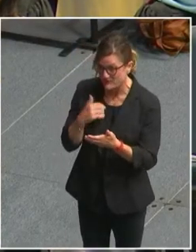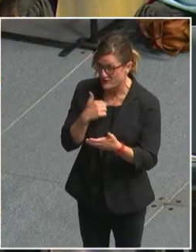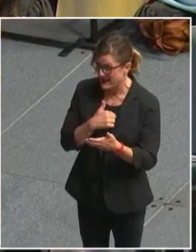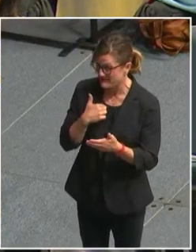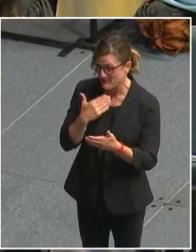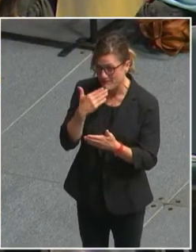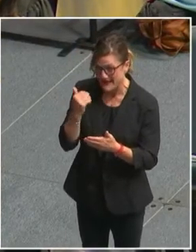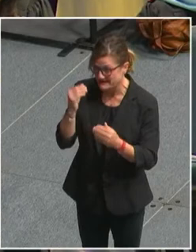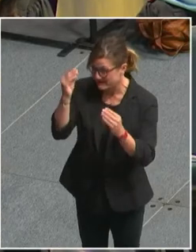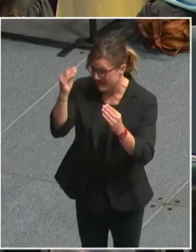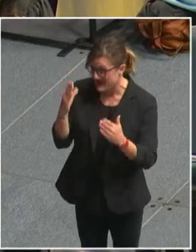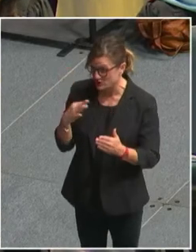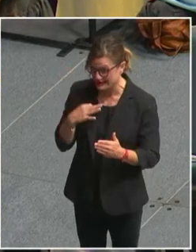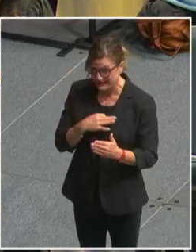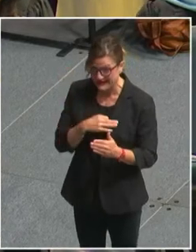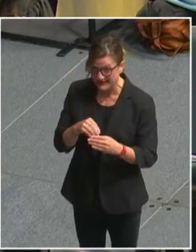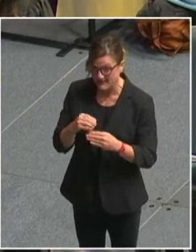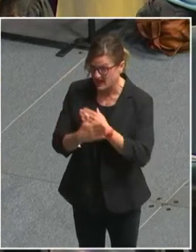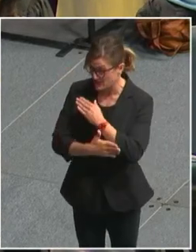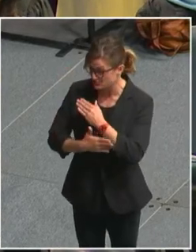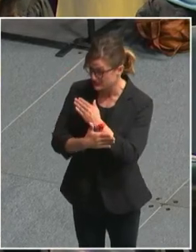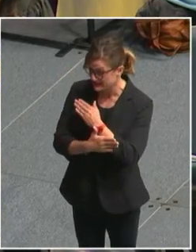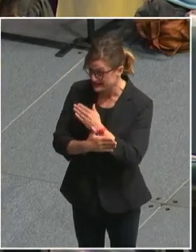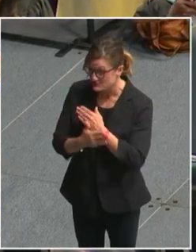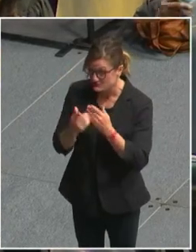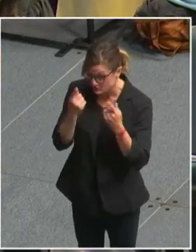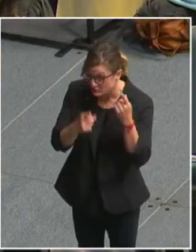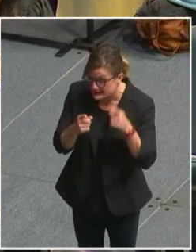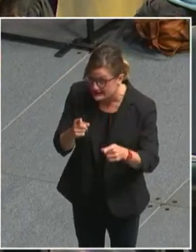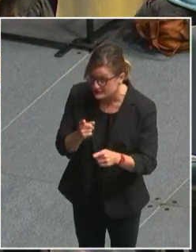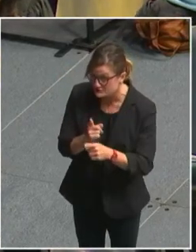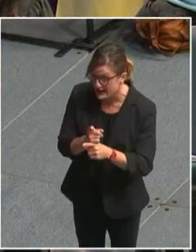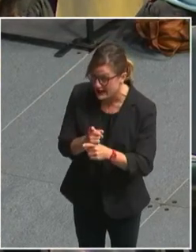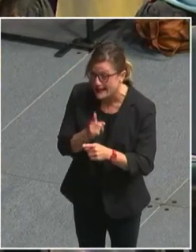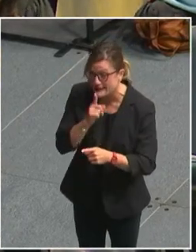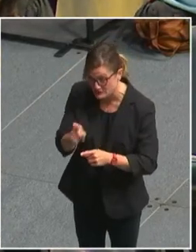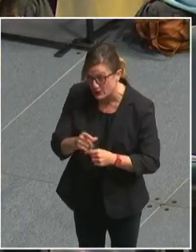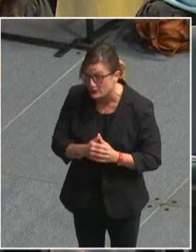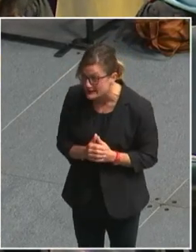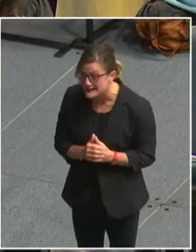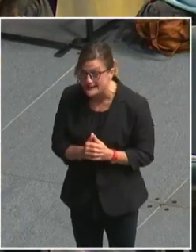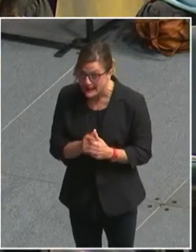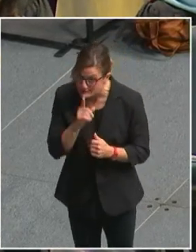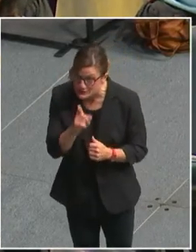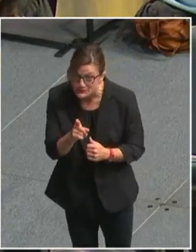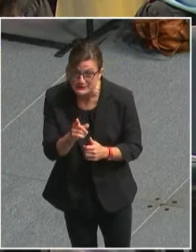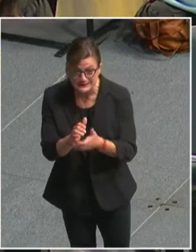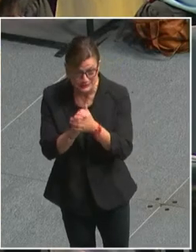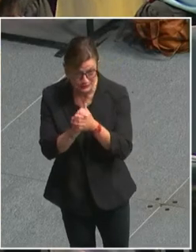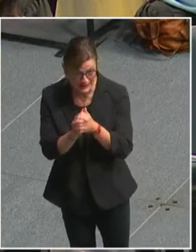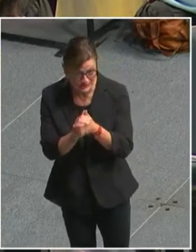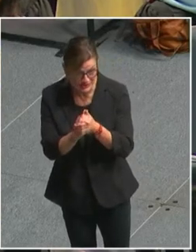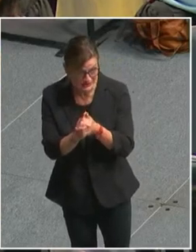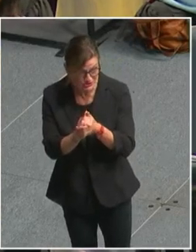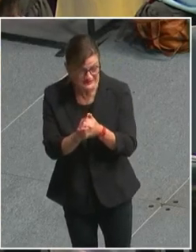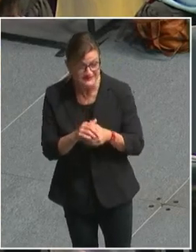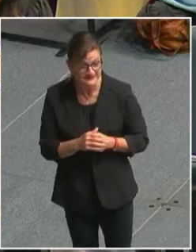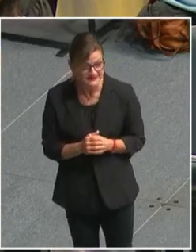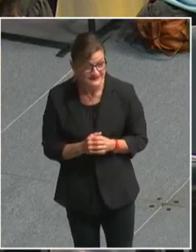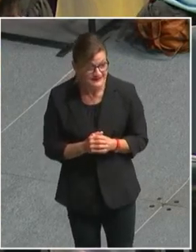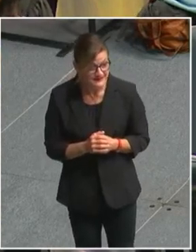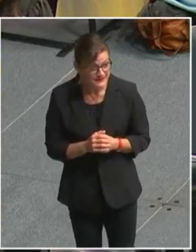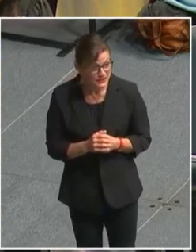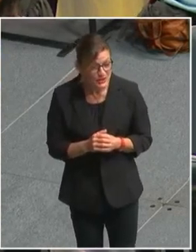in the country. I would agree with that, please, yes. Absolutely, congratulations for having